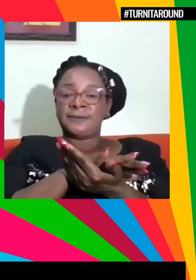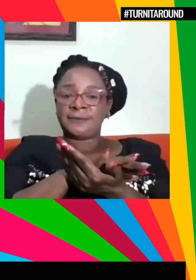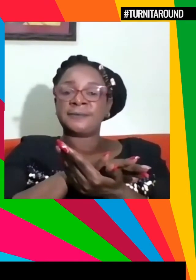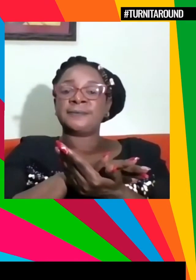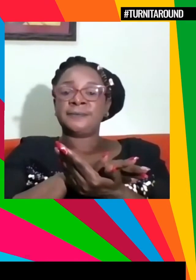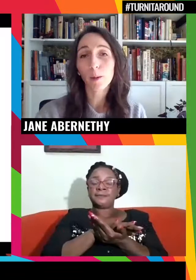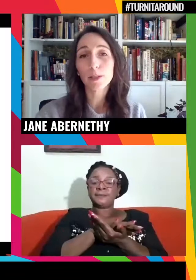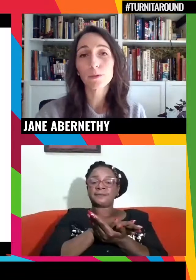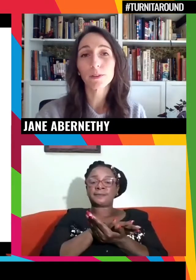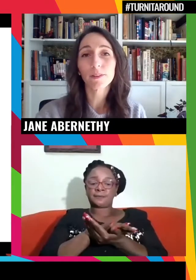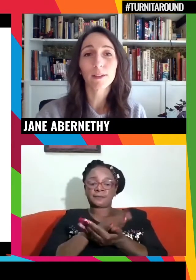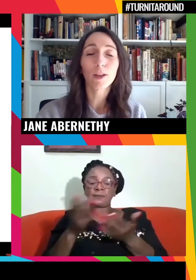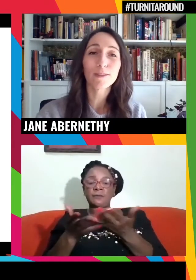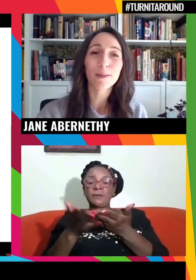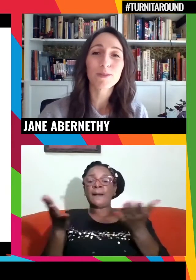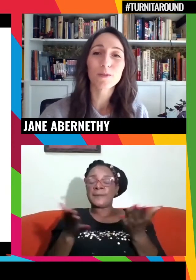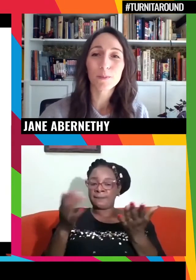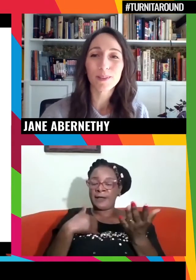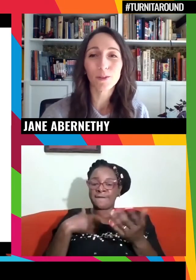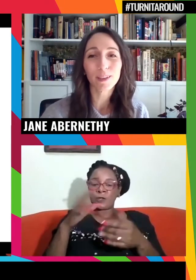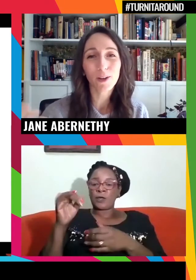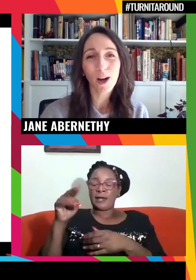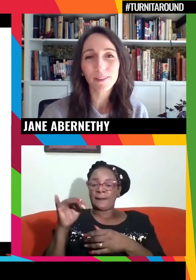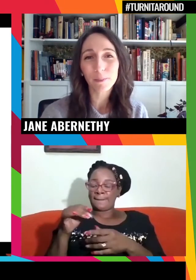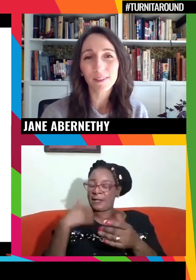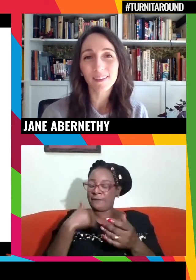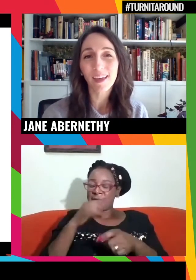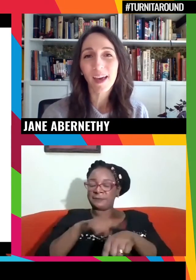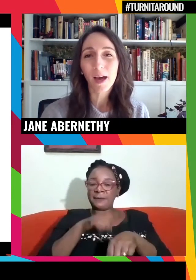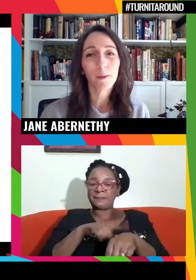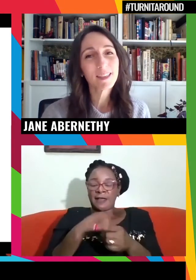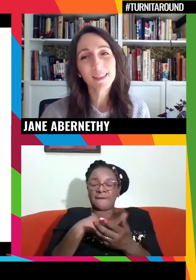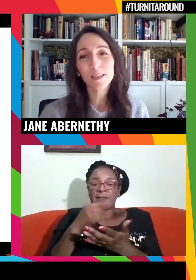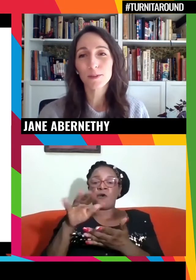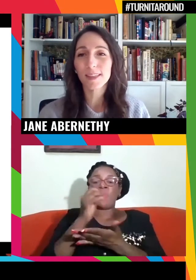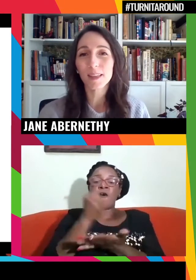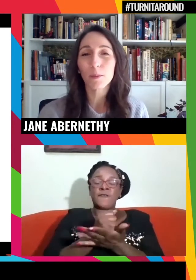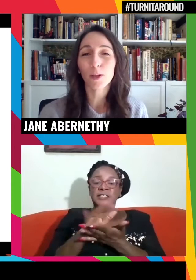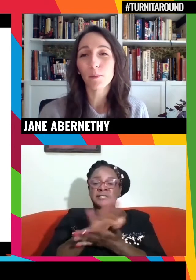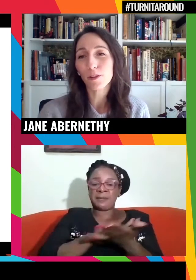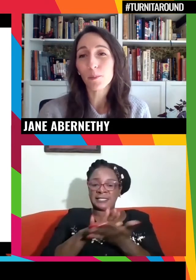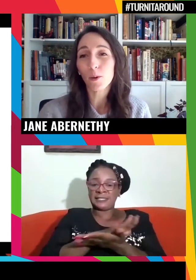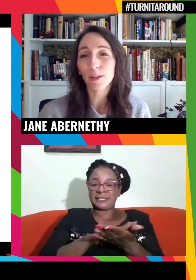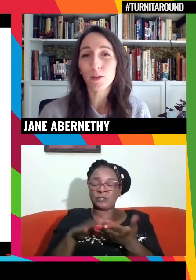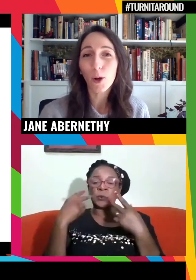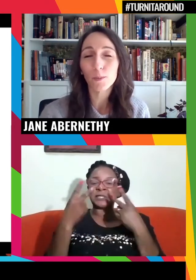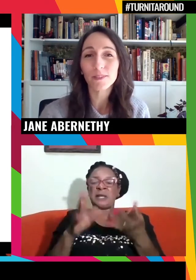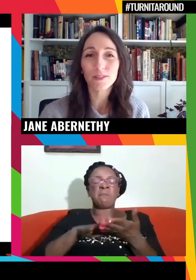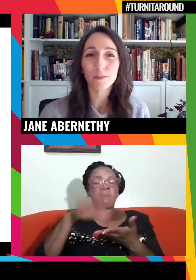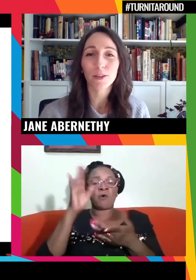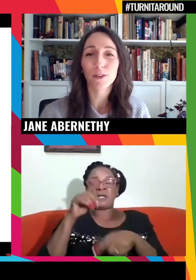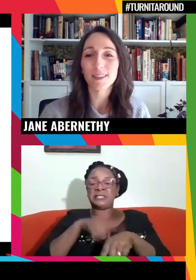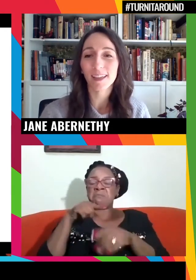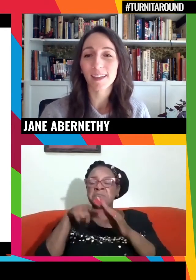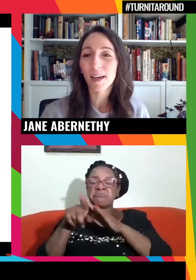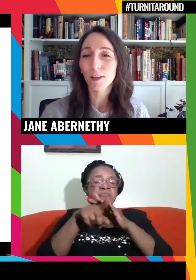manufacturer of ergonomic tools. And a lot of times those would be sold into office spaces. These days, we're seeing them a lot more of them going into homes,